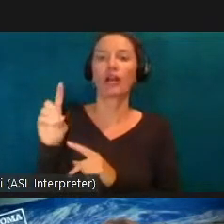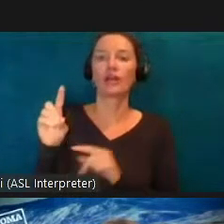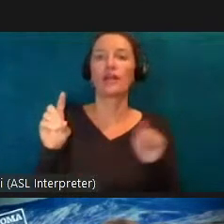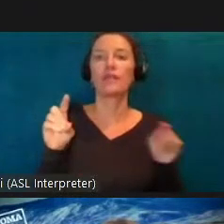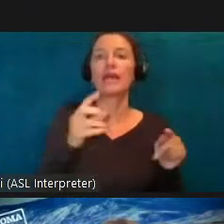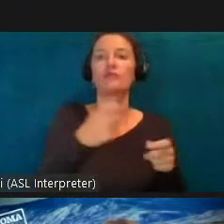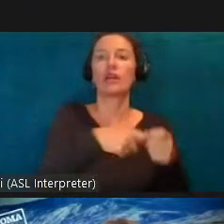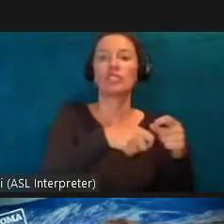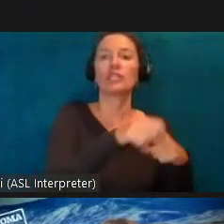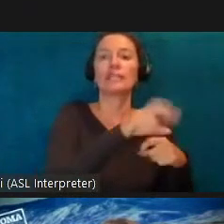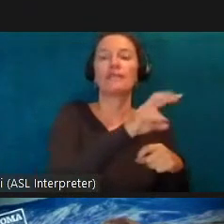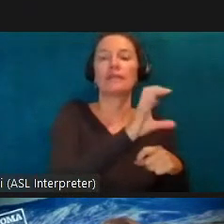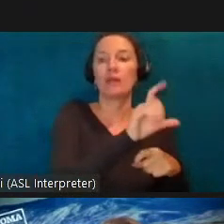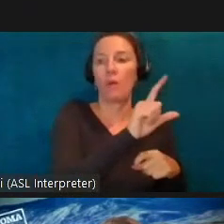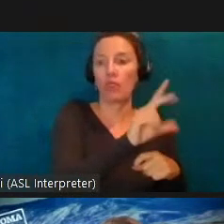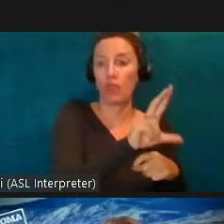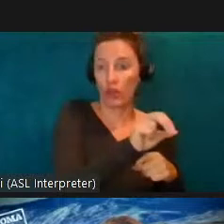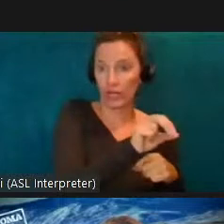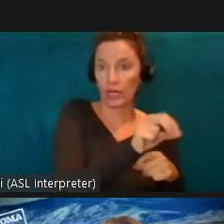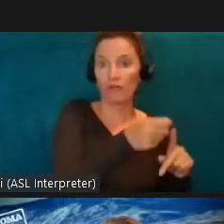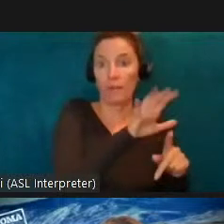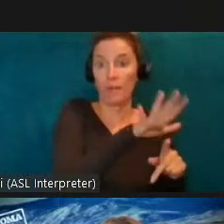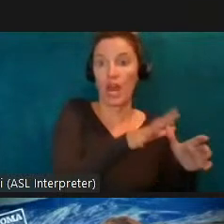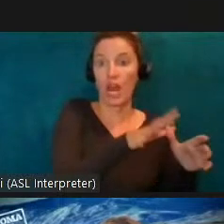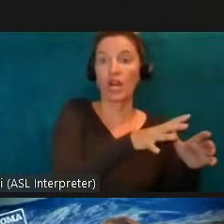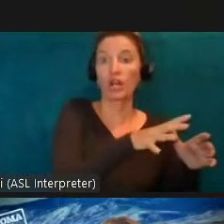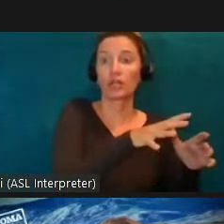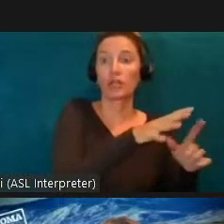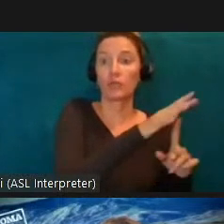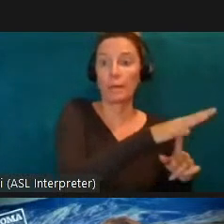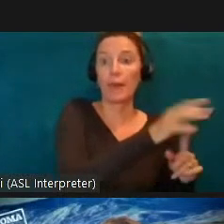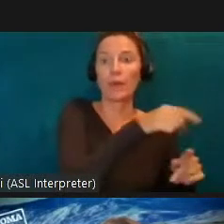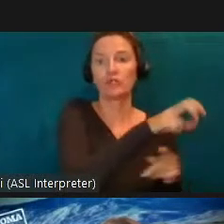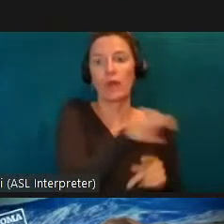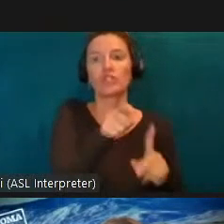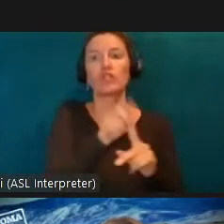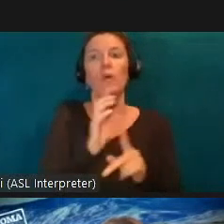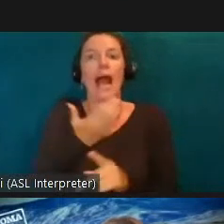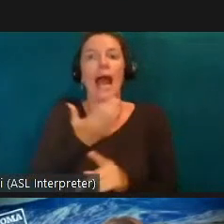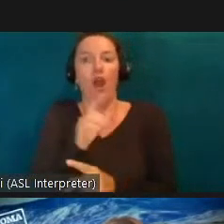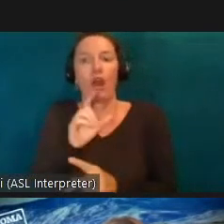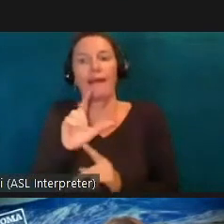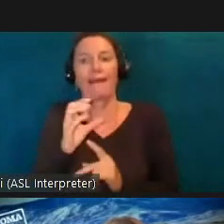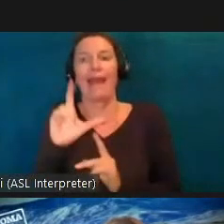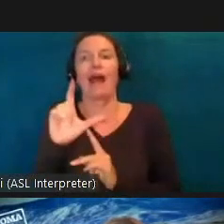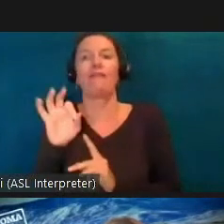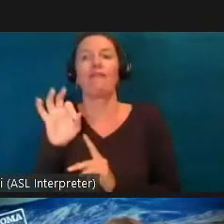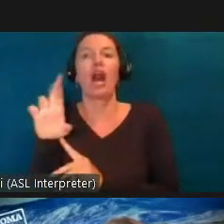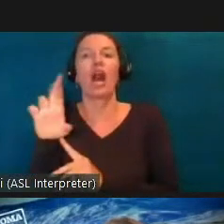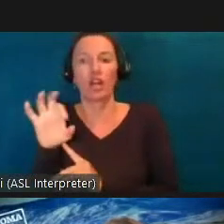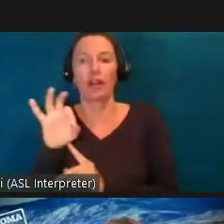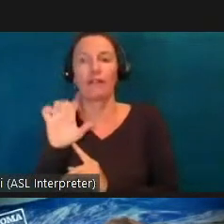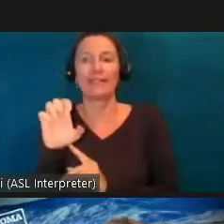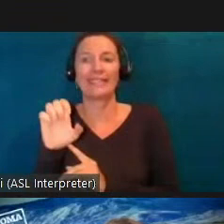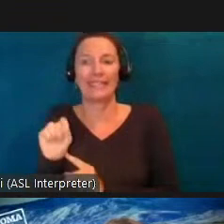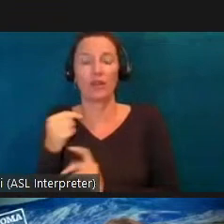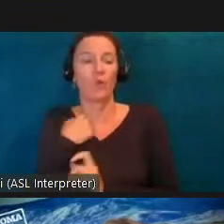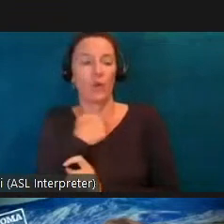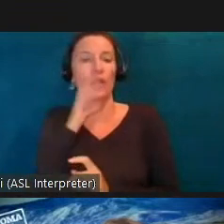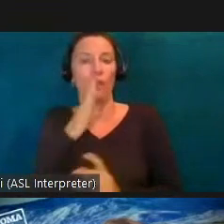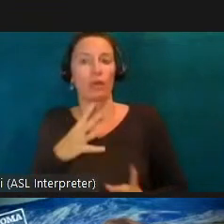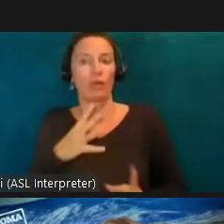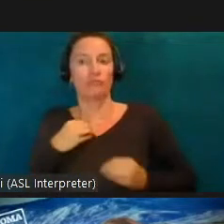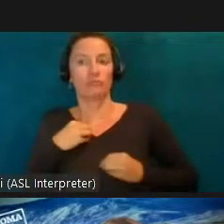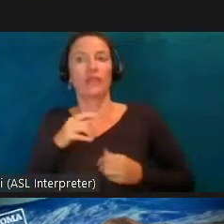C-130s out of their fleet, we're going to transition them into the CAL FIRE fleet. We'll be taking ownership of that